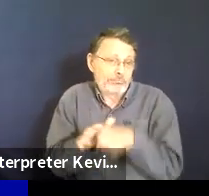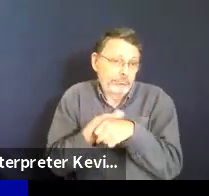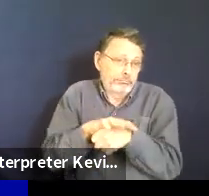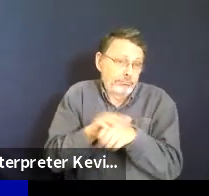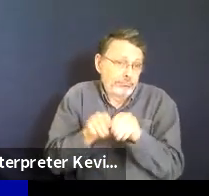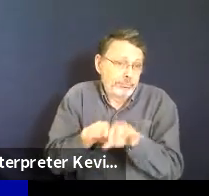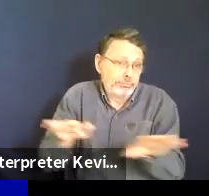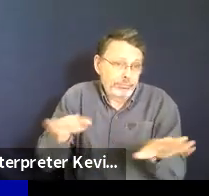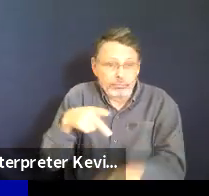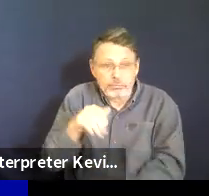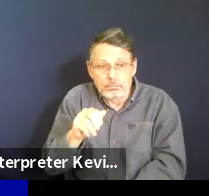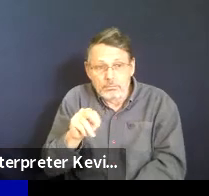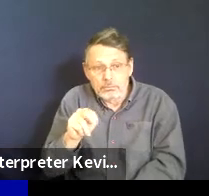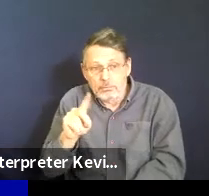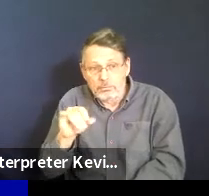things are moving,